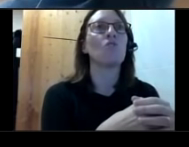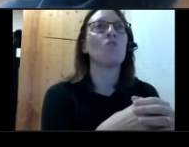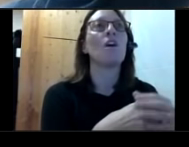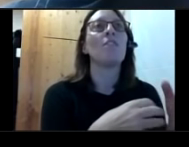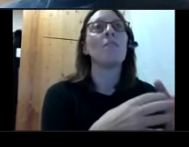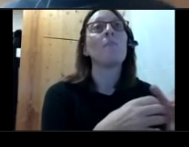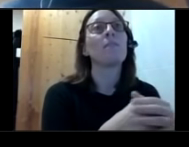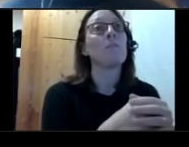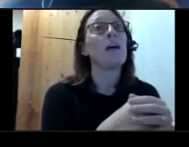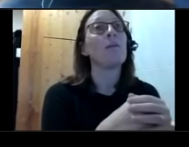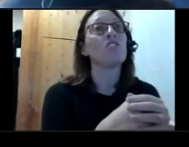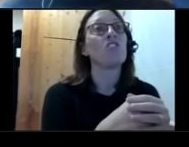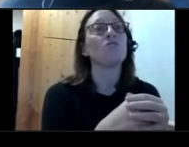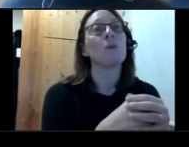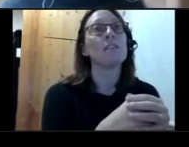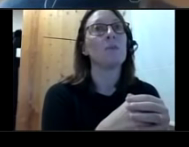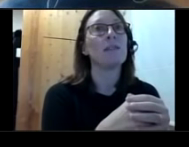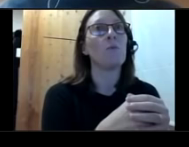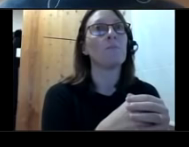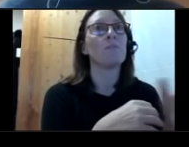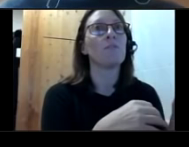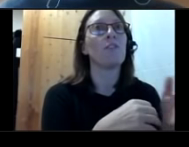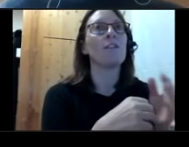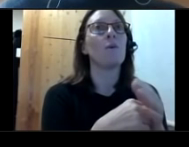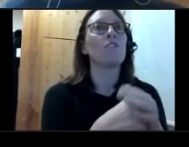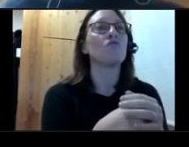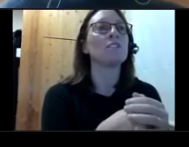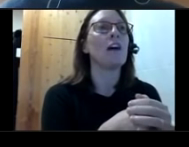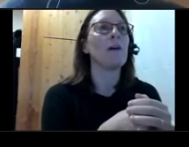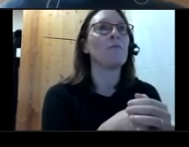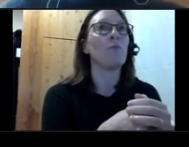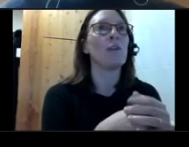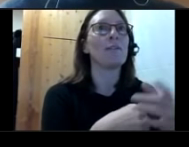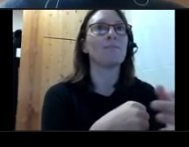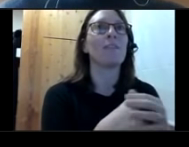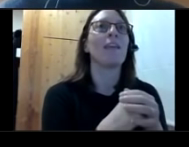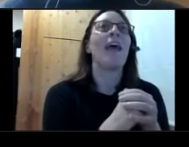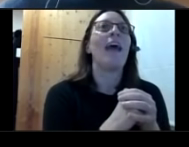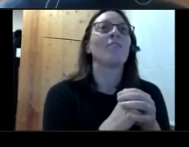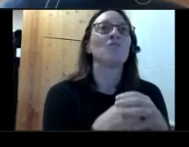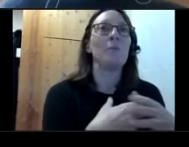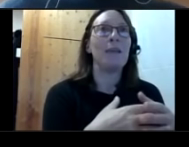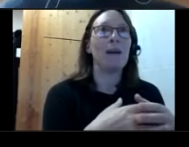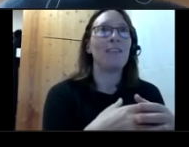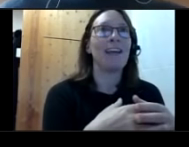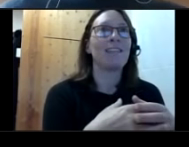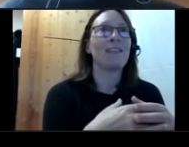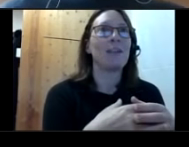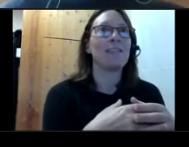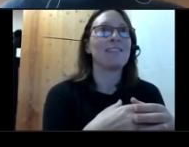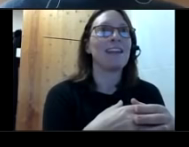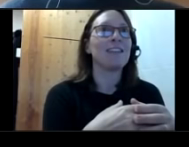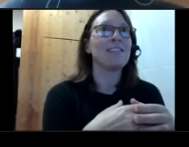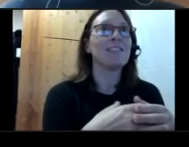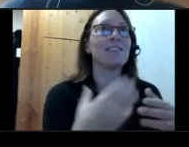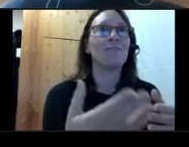iPhone store, then that must comply by June 2021. So there is quite a strict timeline for this. So what do we mean by these